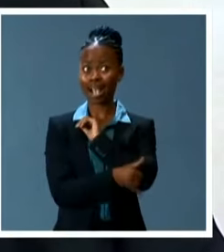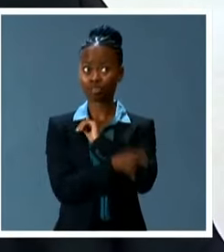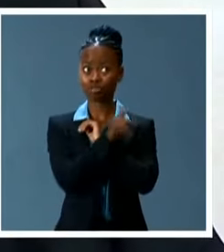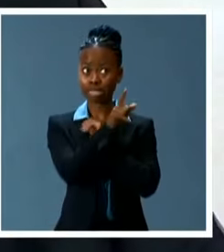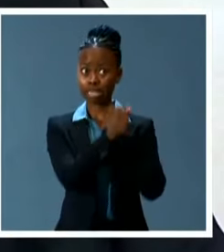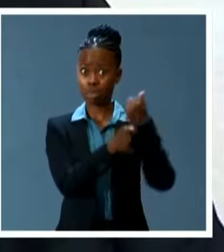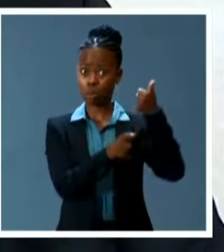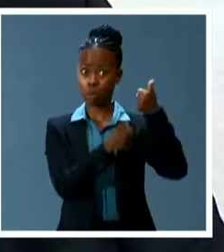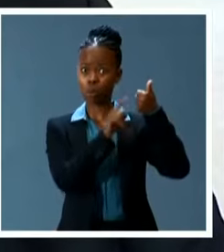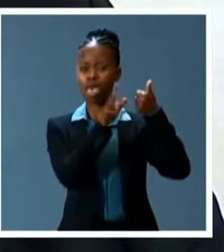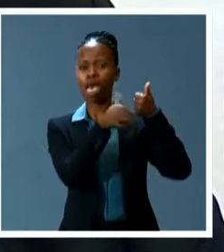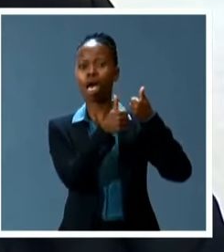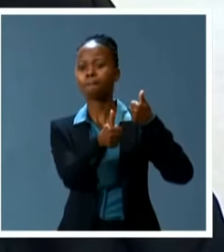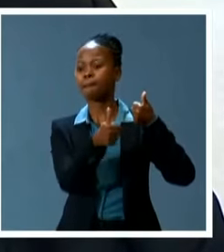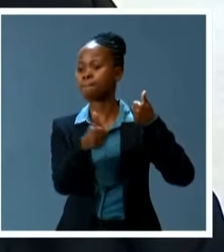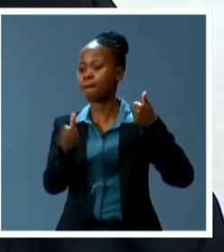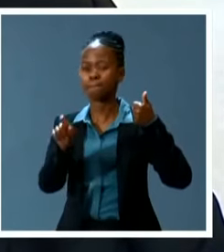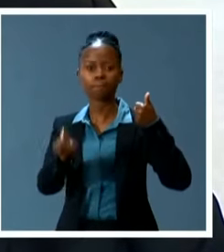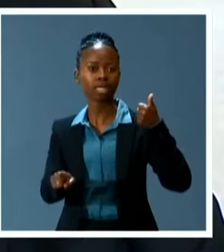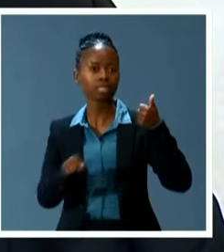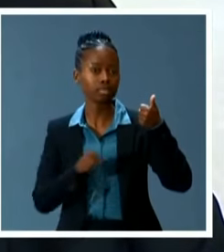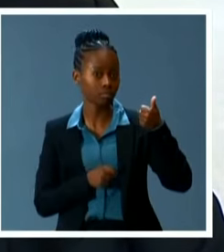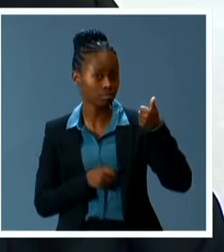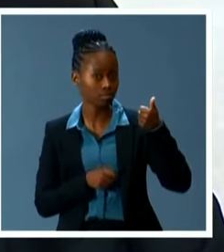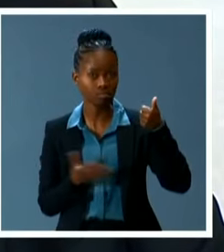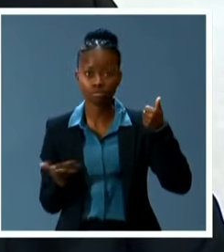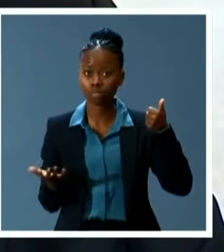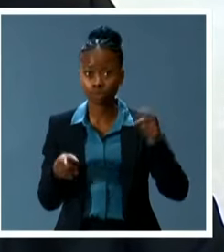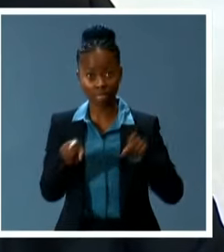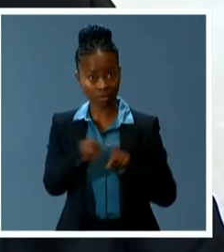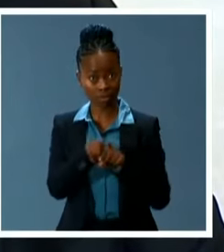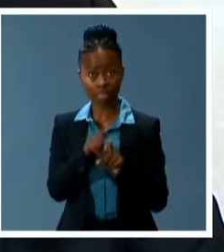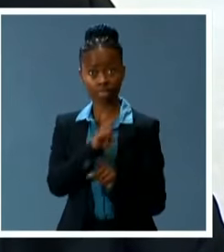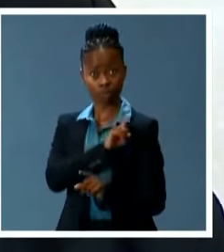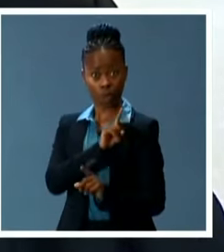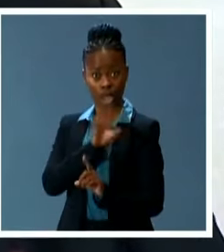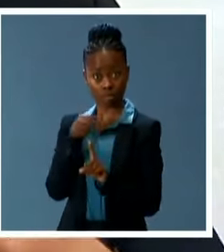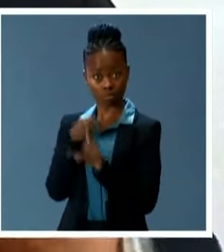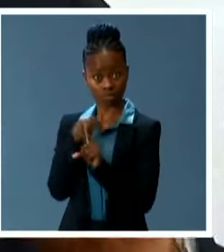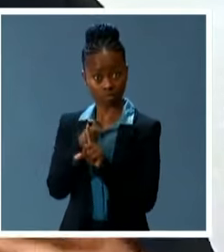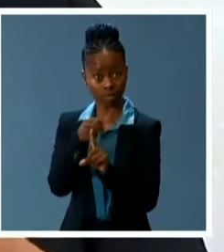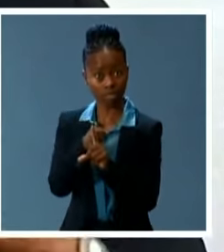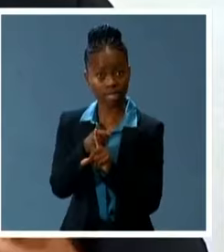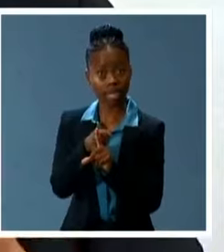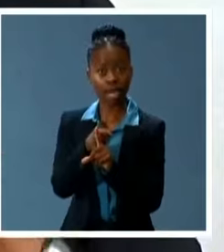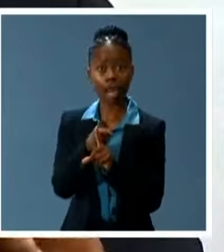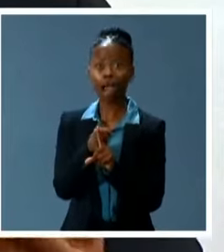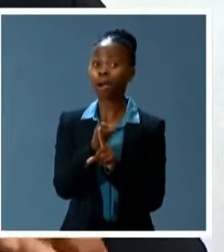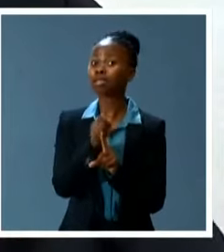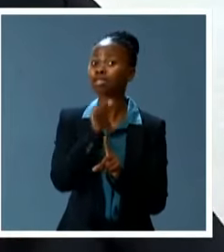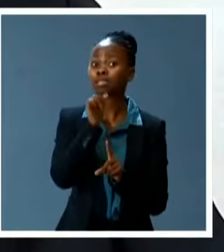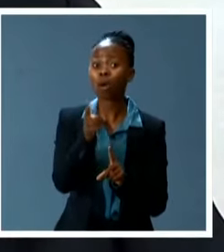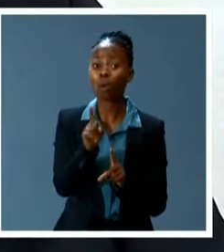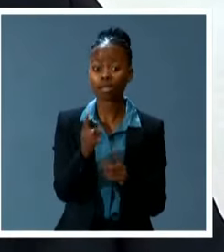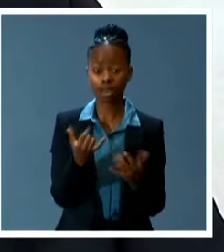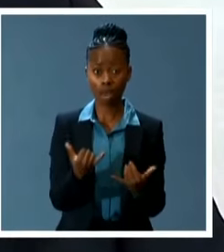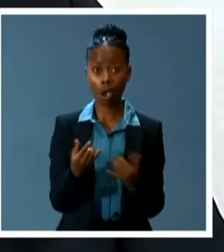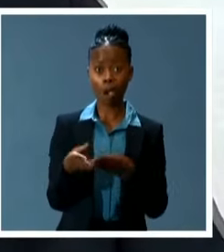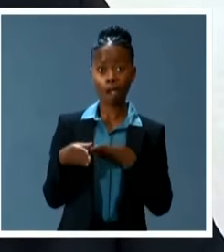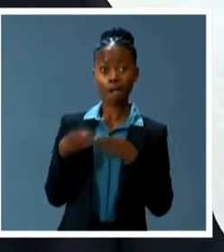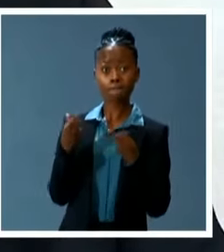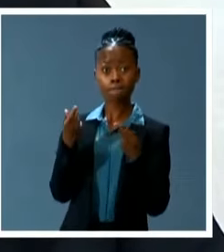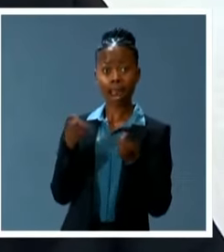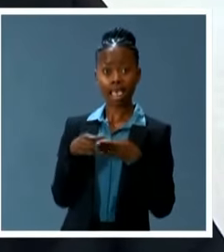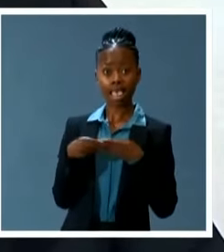we have been since the beginning advocating for issuing new special drawing rights, the modern way to print money, and